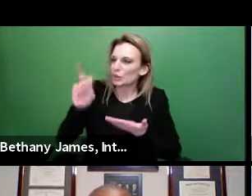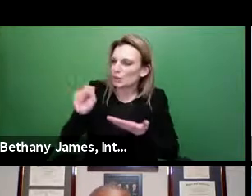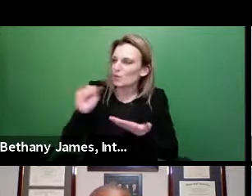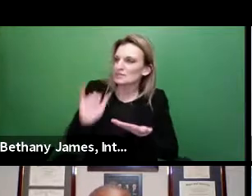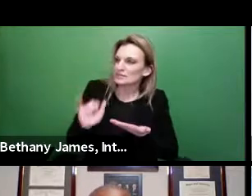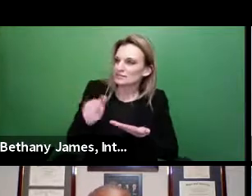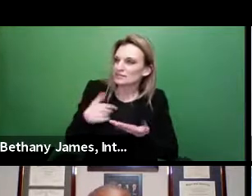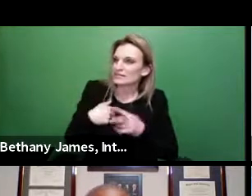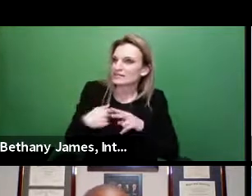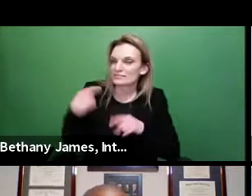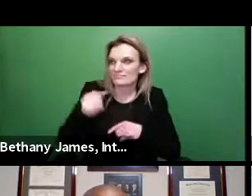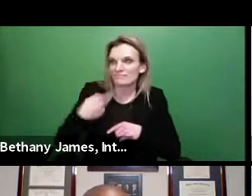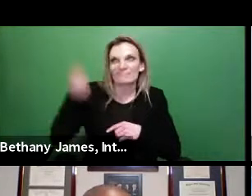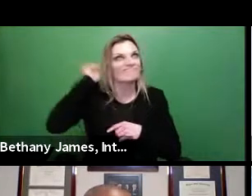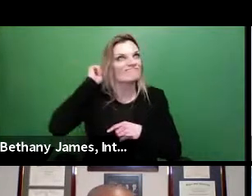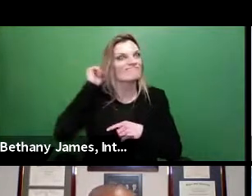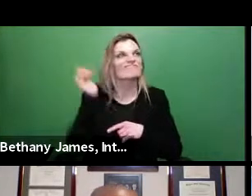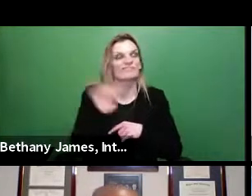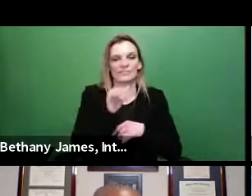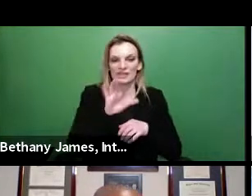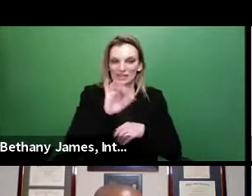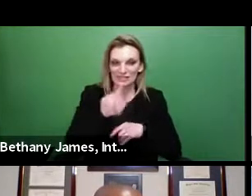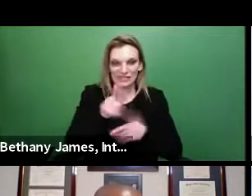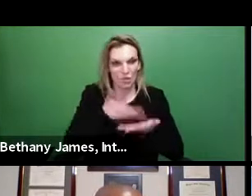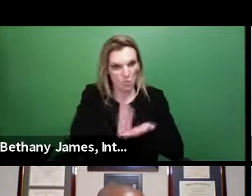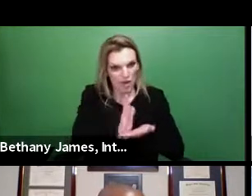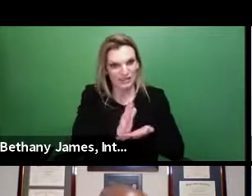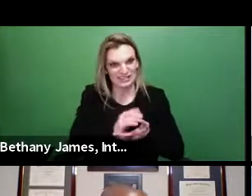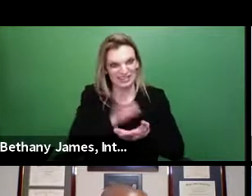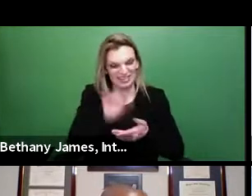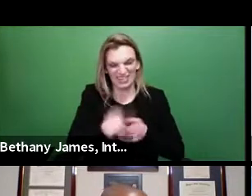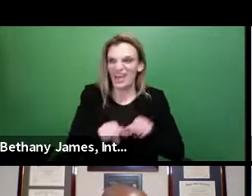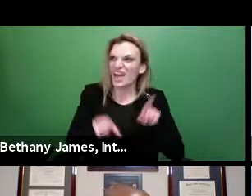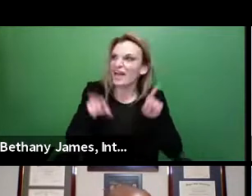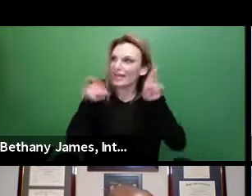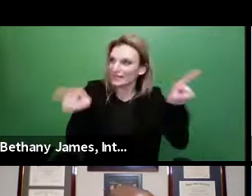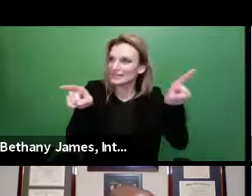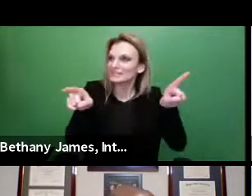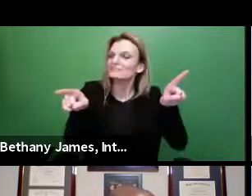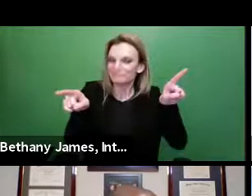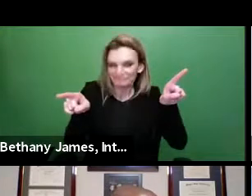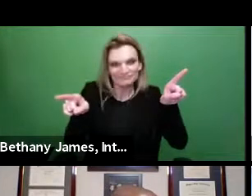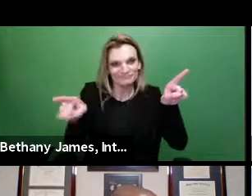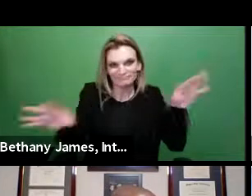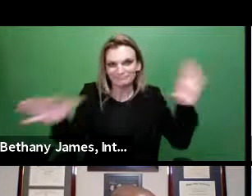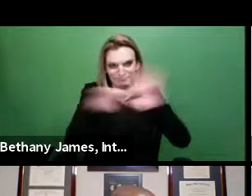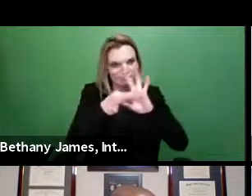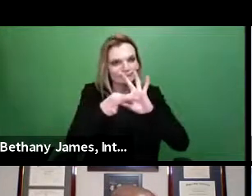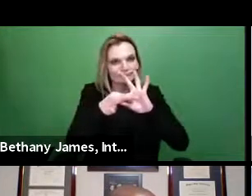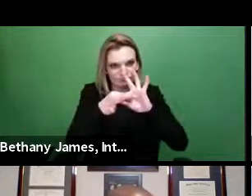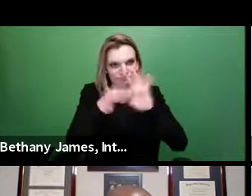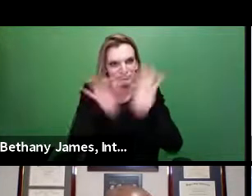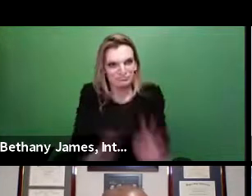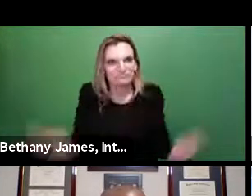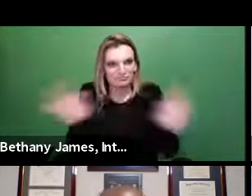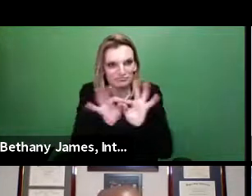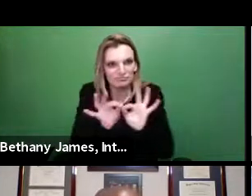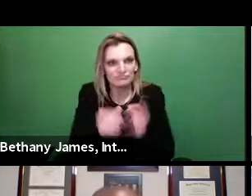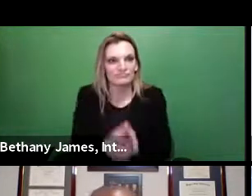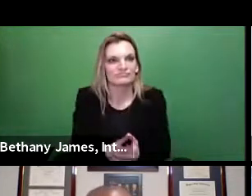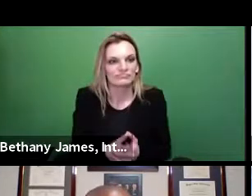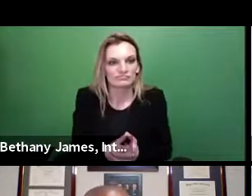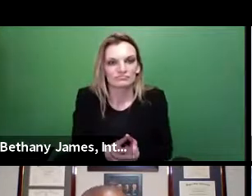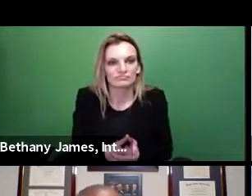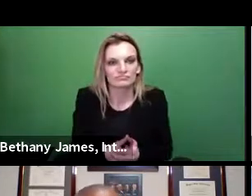really big deal. And I hope that people take advantage of us if they're having issues and problems. And quite frankly,